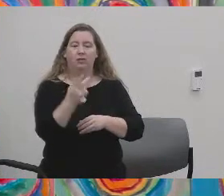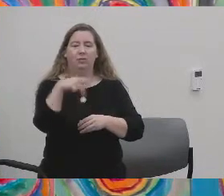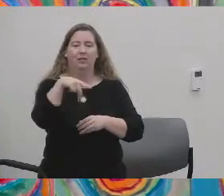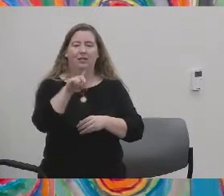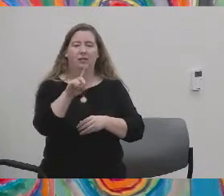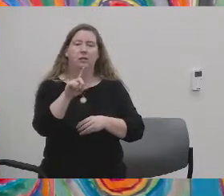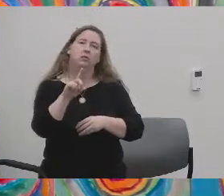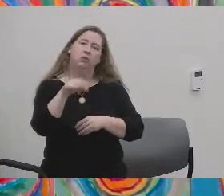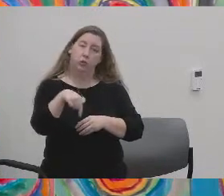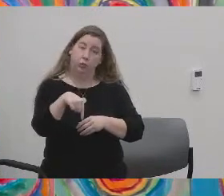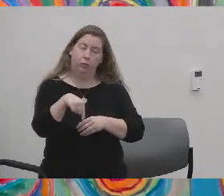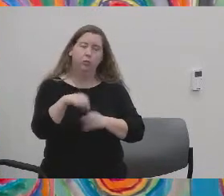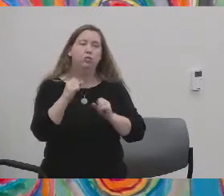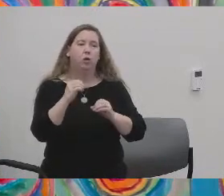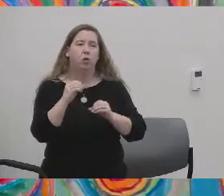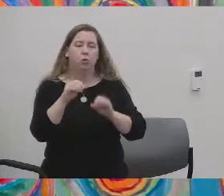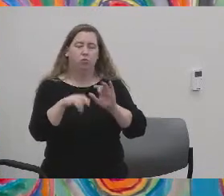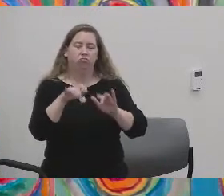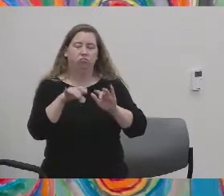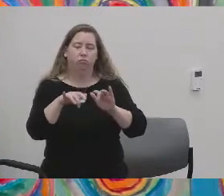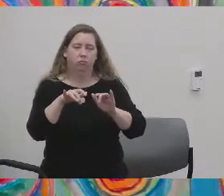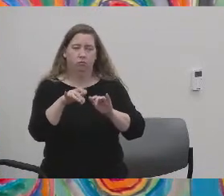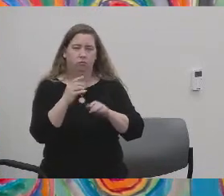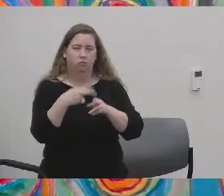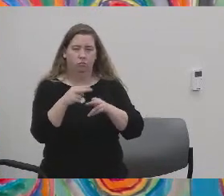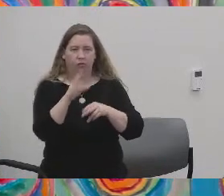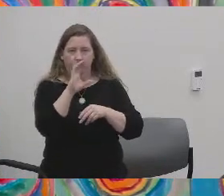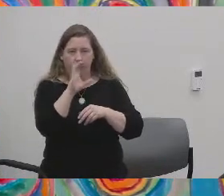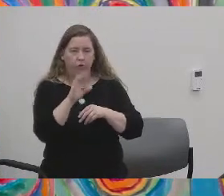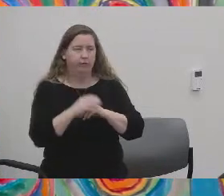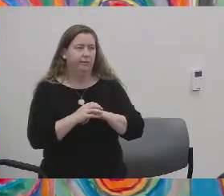so we'll look at that up real quick.